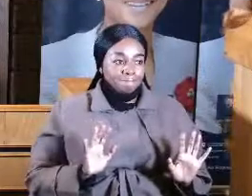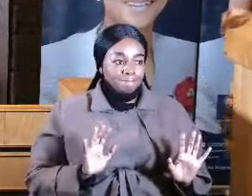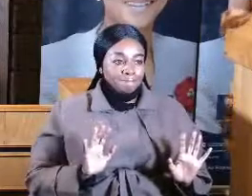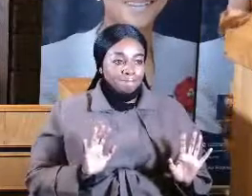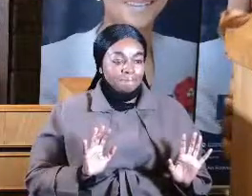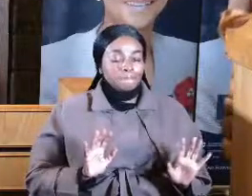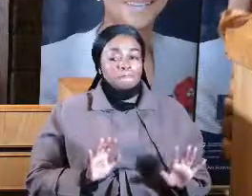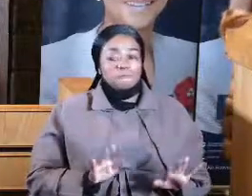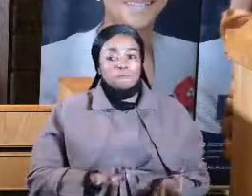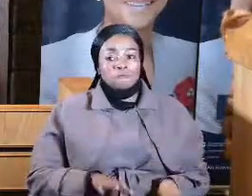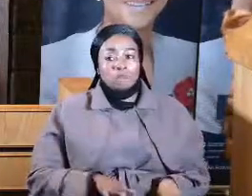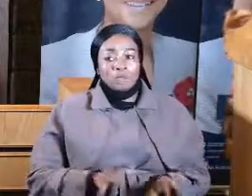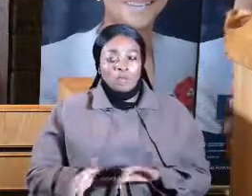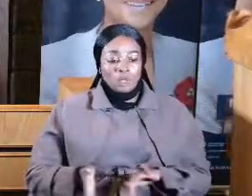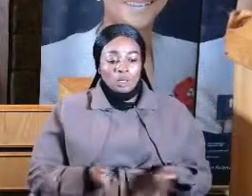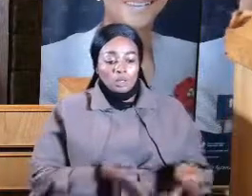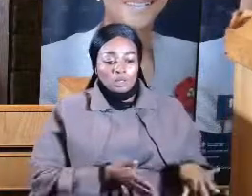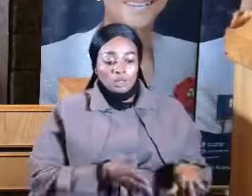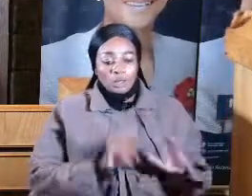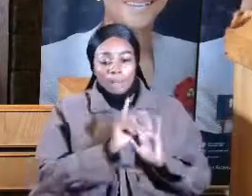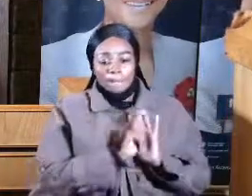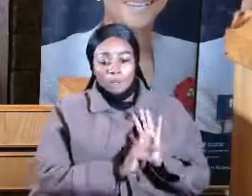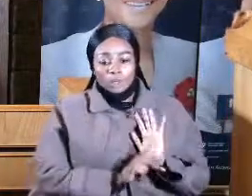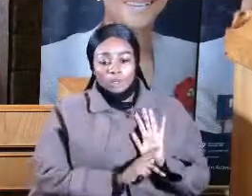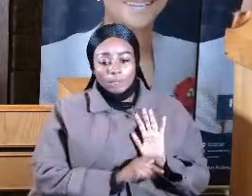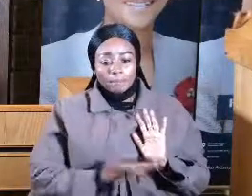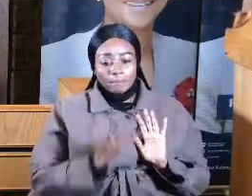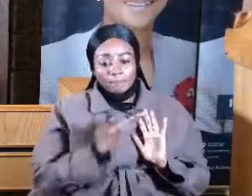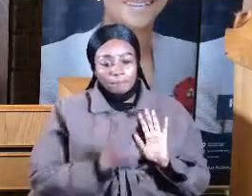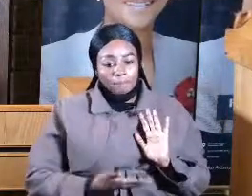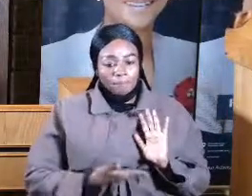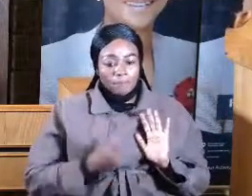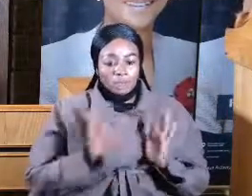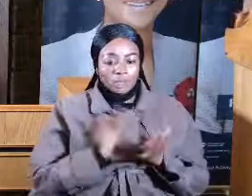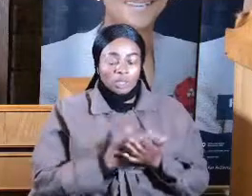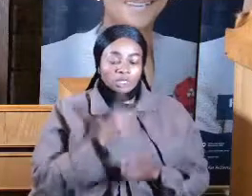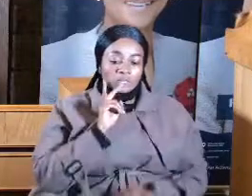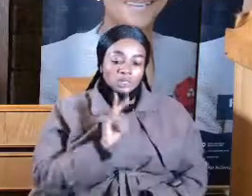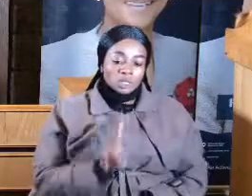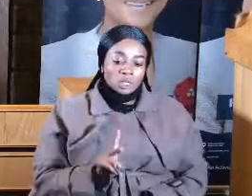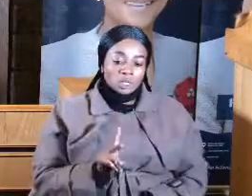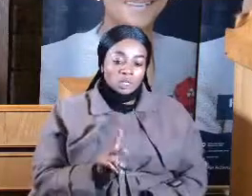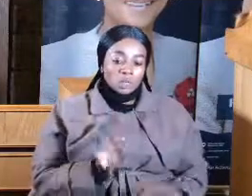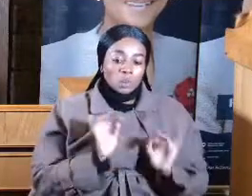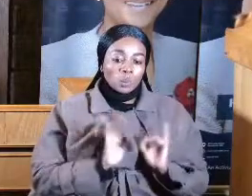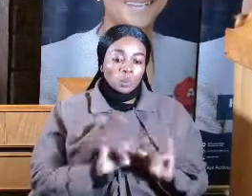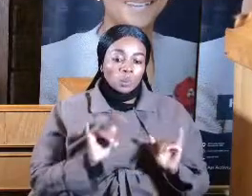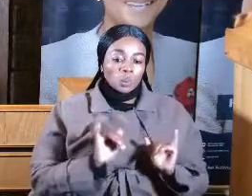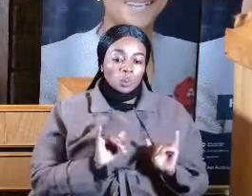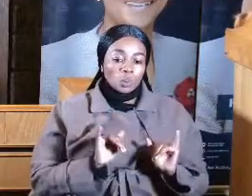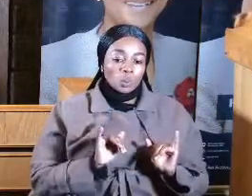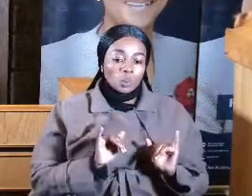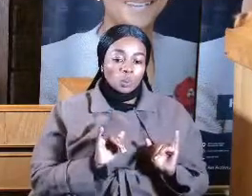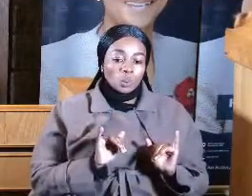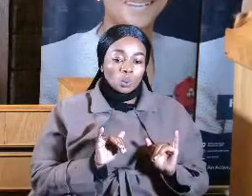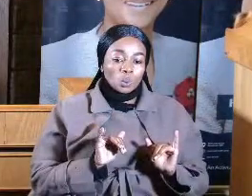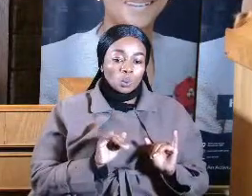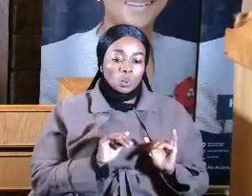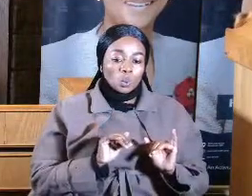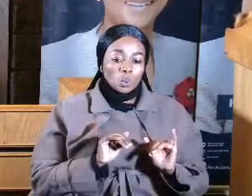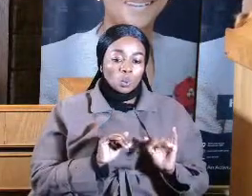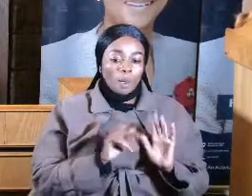Ladies and gentlemen, when you look in your program, you can see that we were awaiting, or we have in our program,